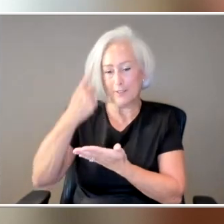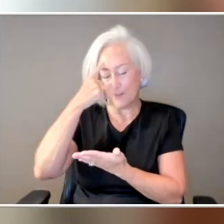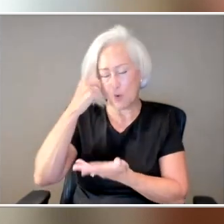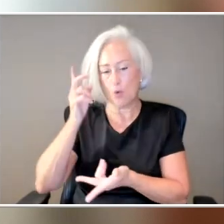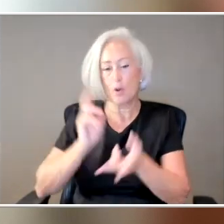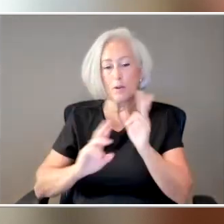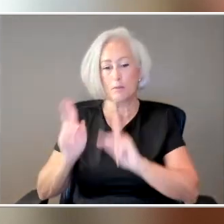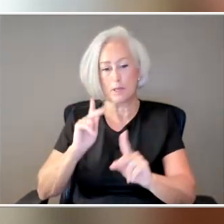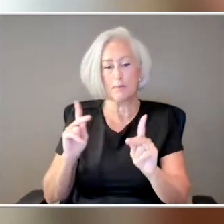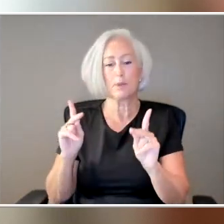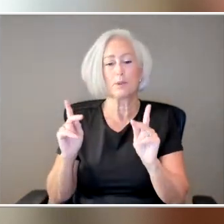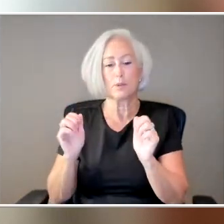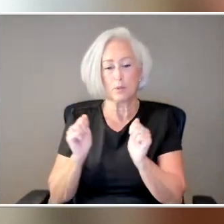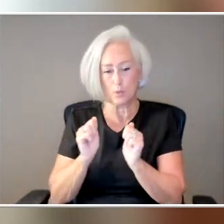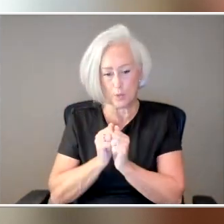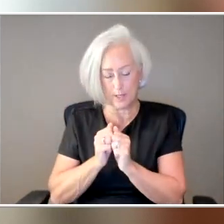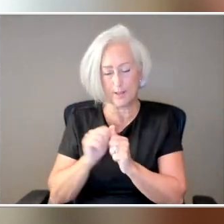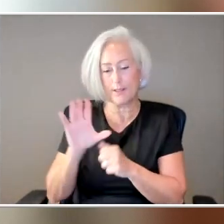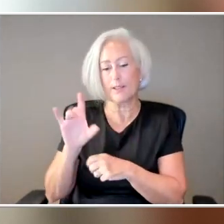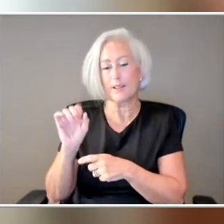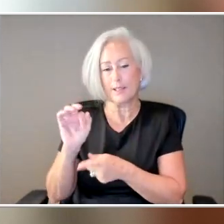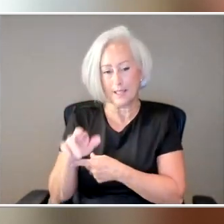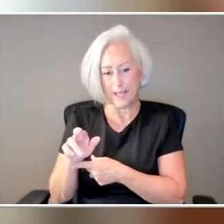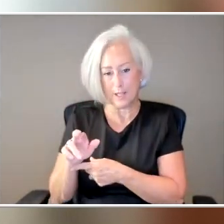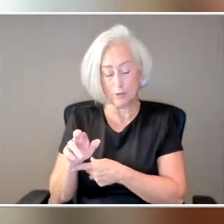with cancer. And right now,